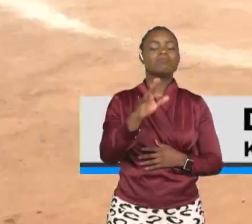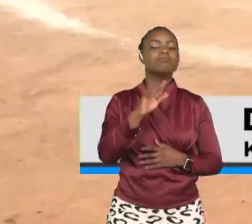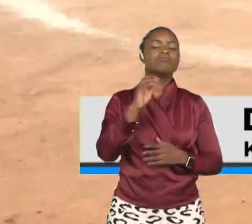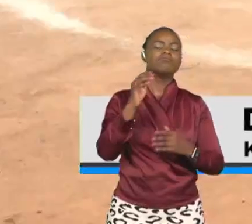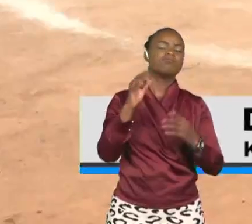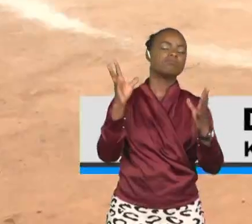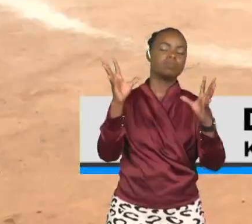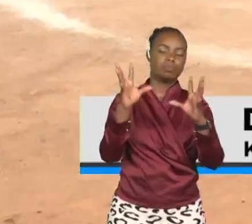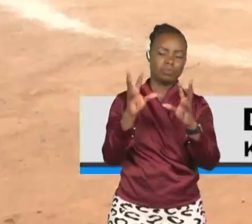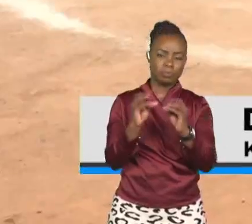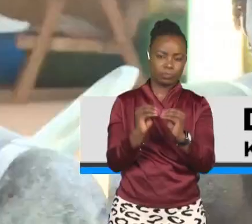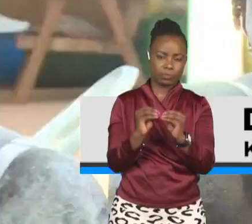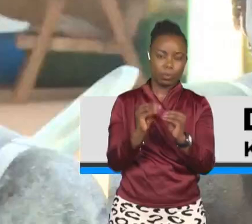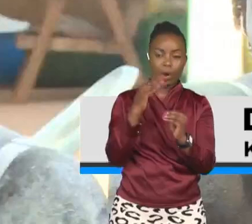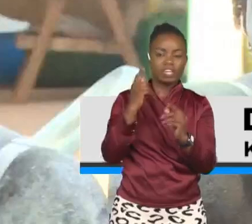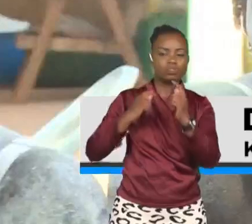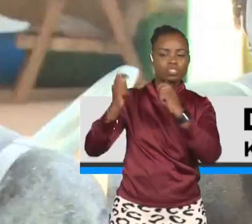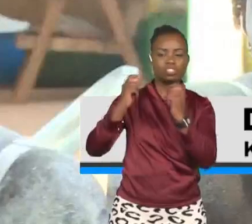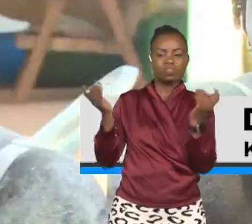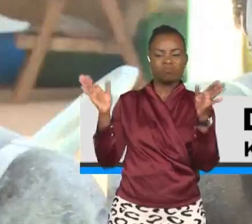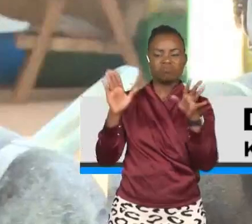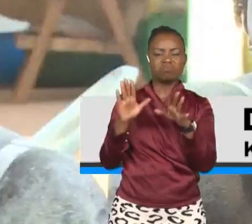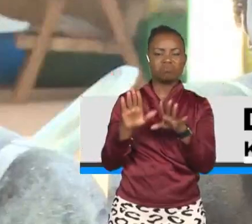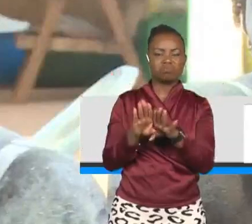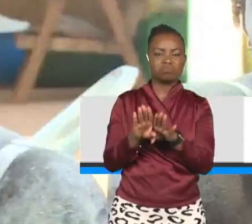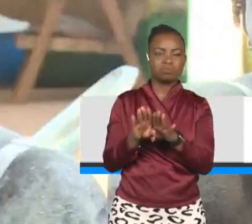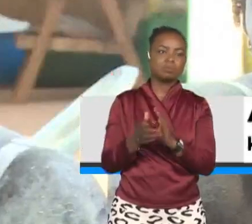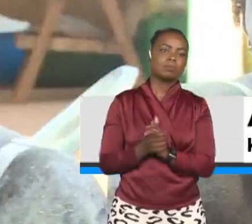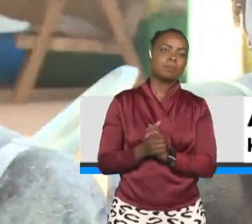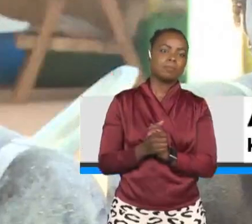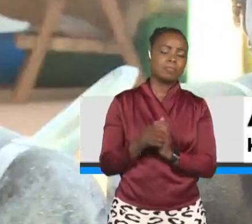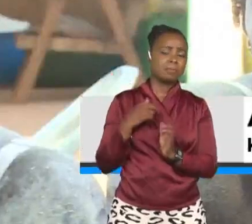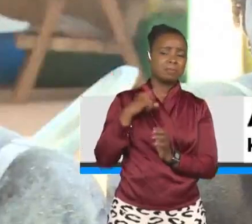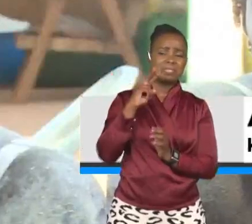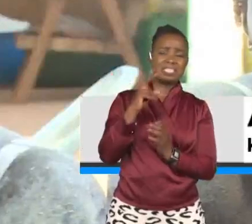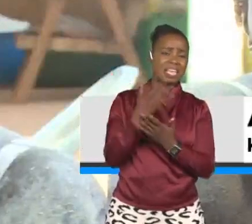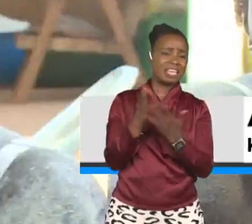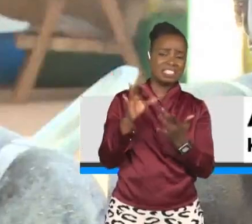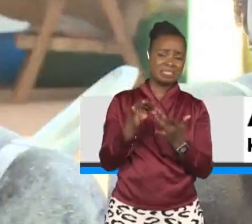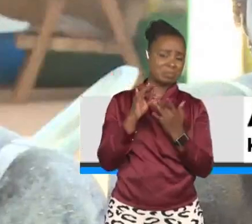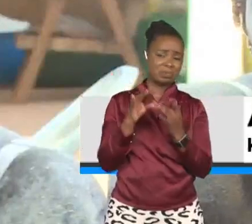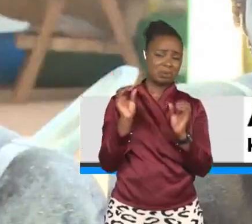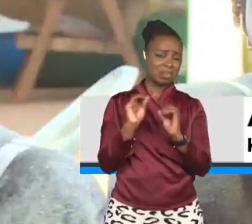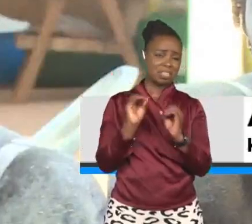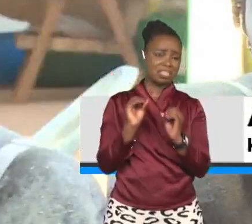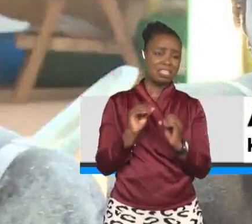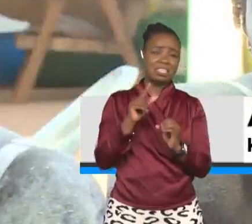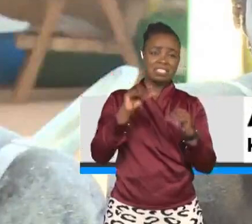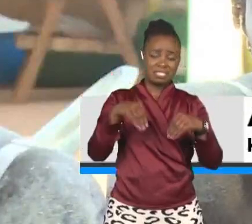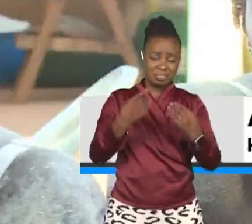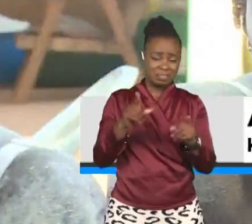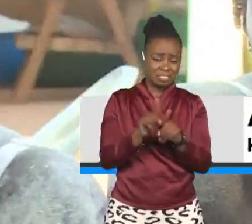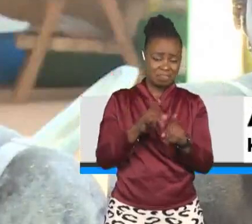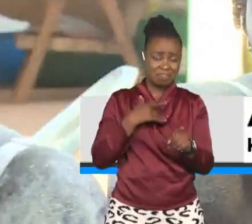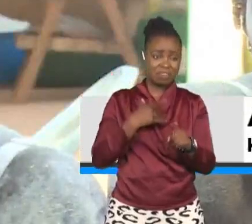increasingly leaves tradition behind. I don't see anything special about saying that it gives me the same feeling to continue what I'm